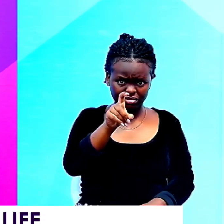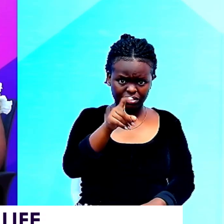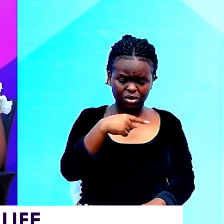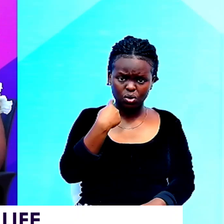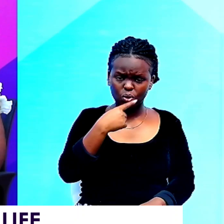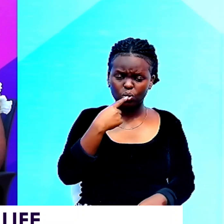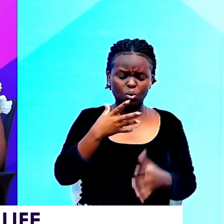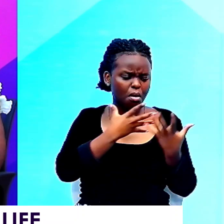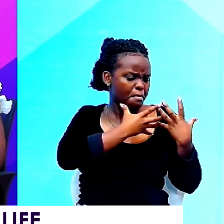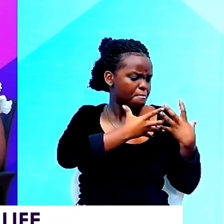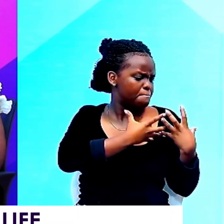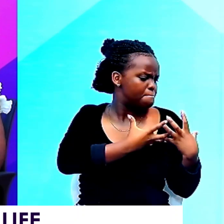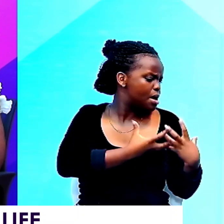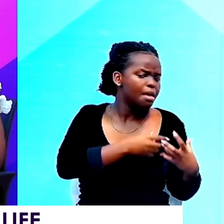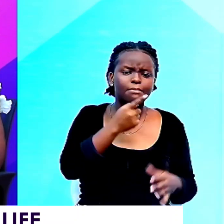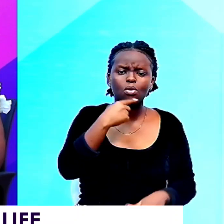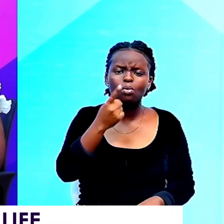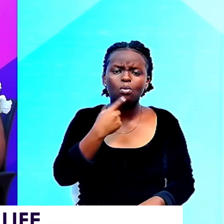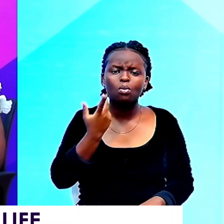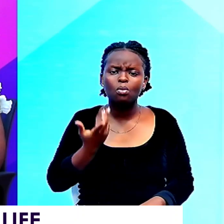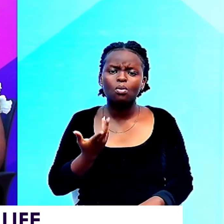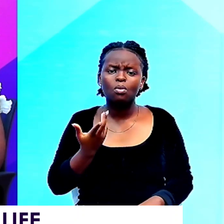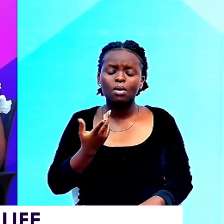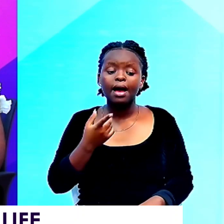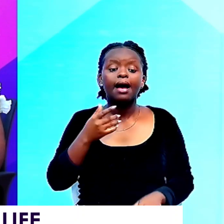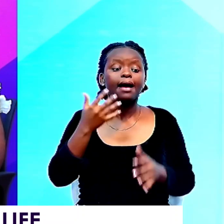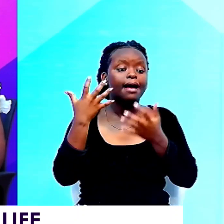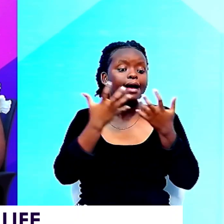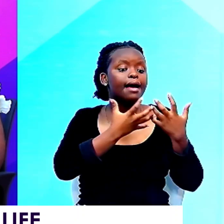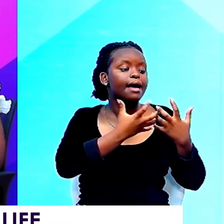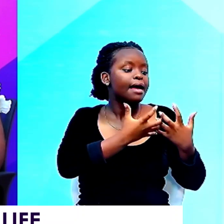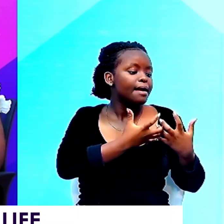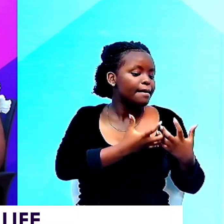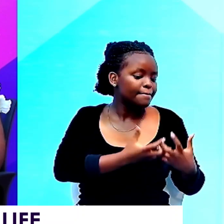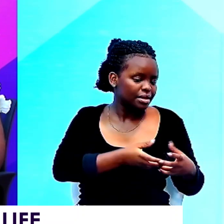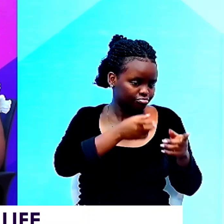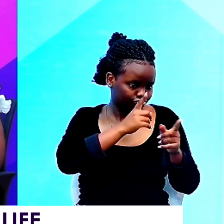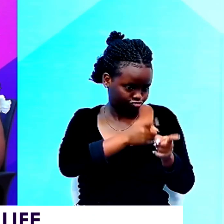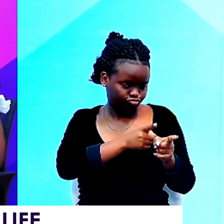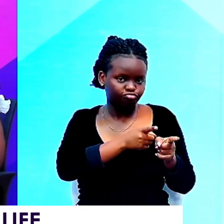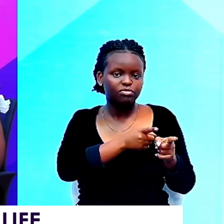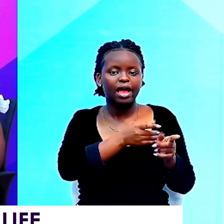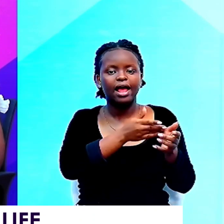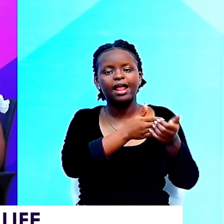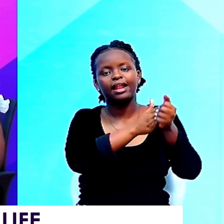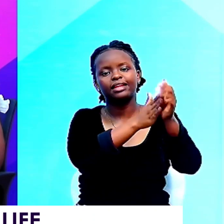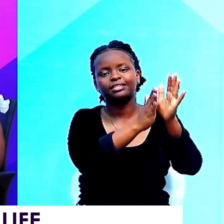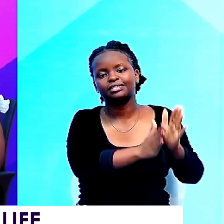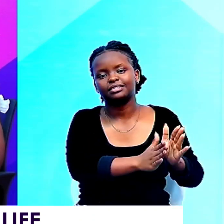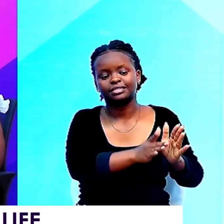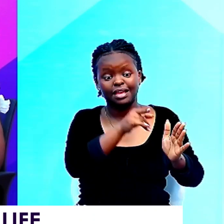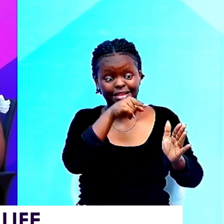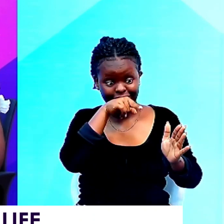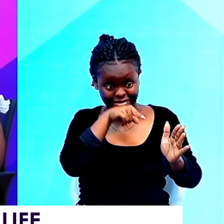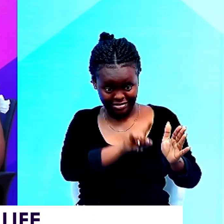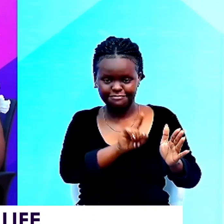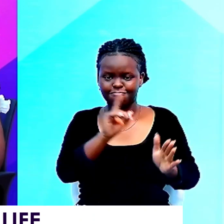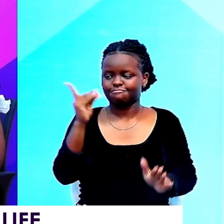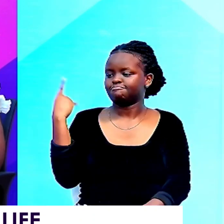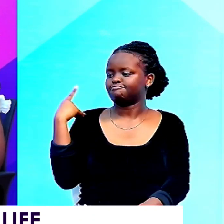do you blame now? I blame the leaders because Right. you have provoked the